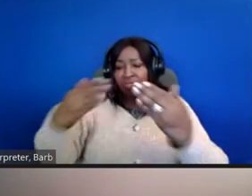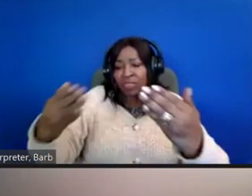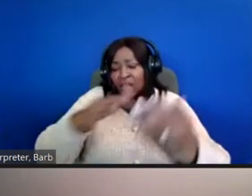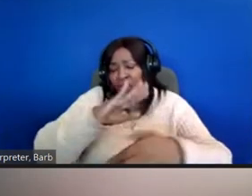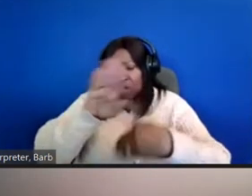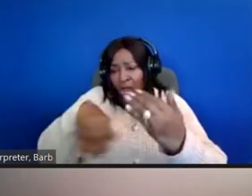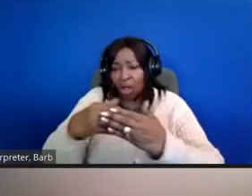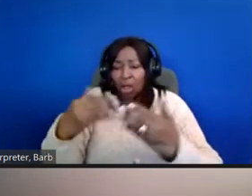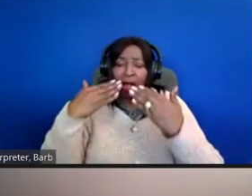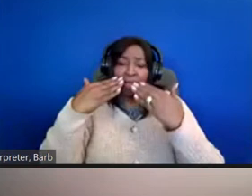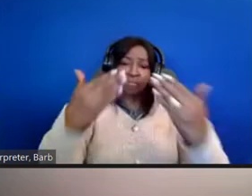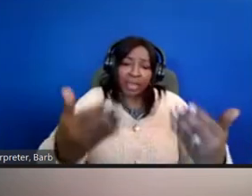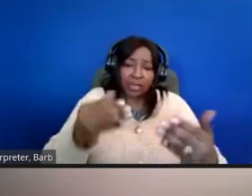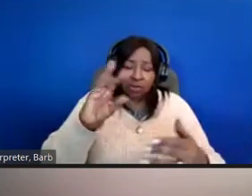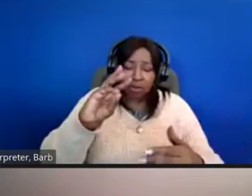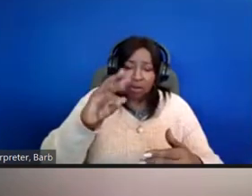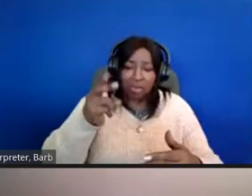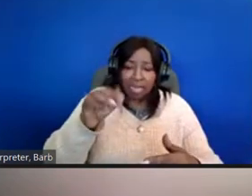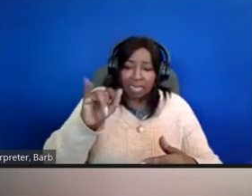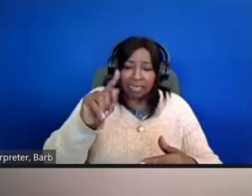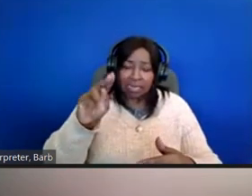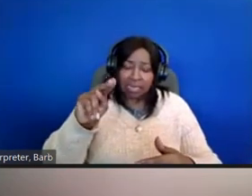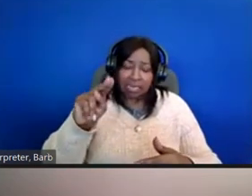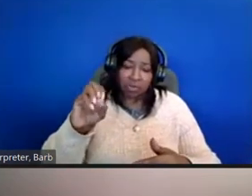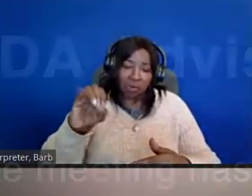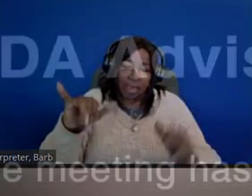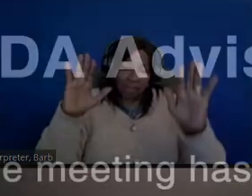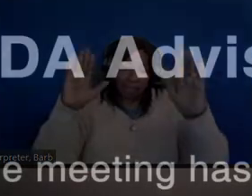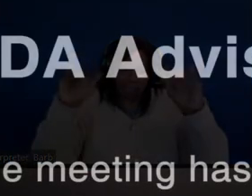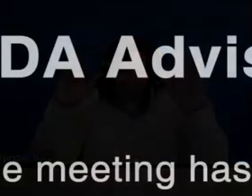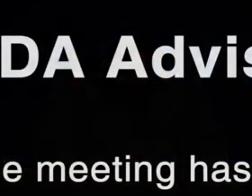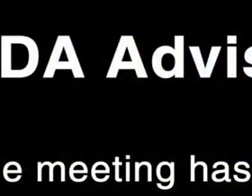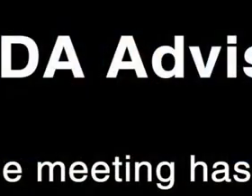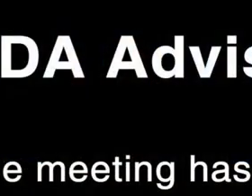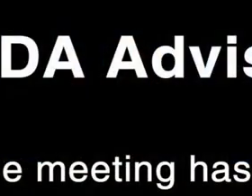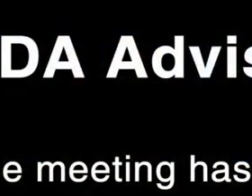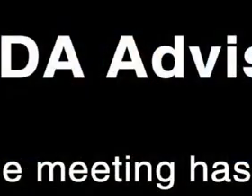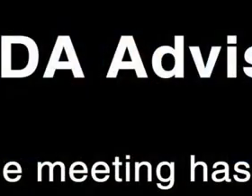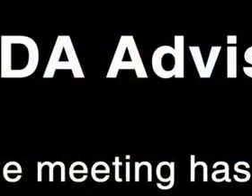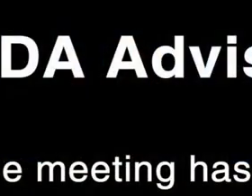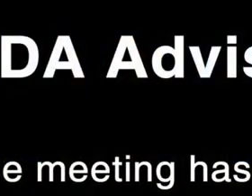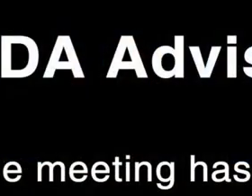you, Whitney. Goodbye. Thank you, Whitney. Thank you.